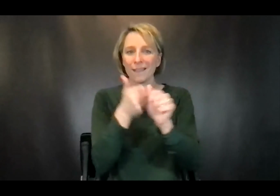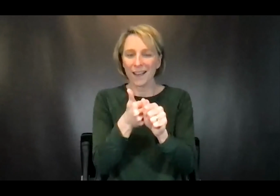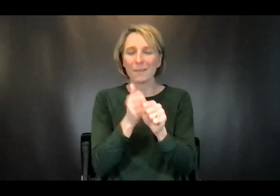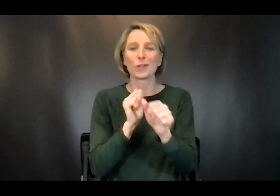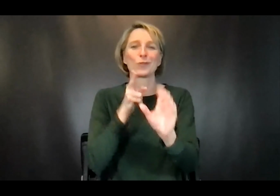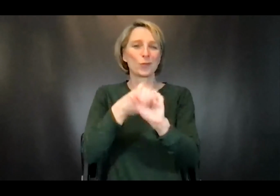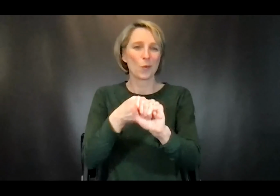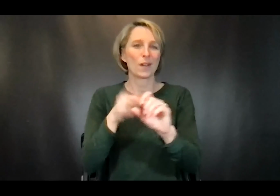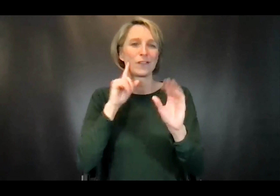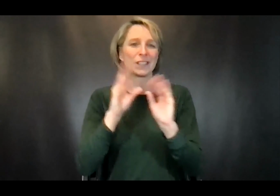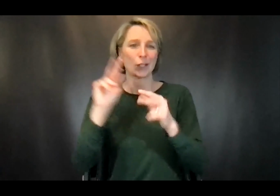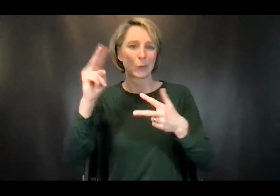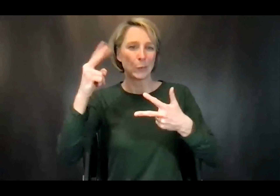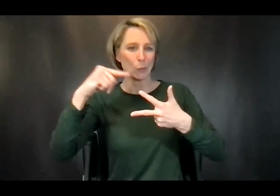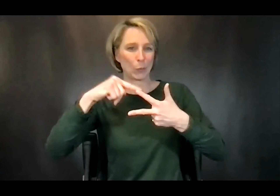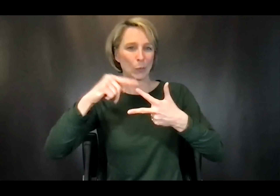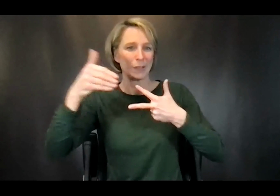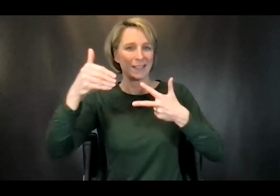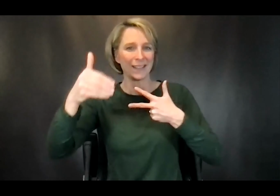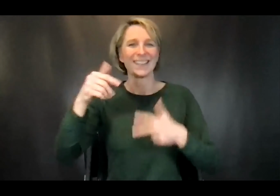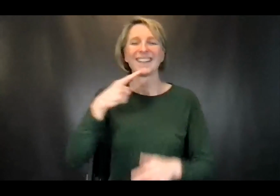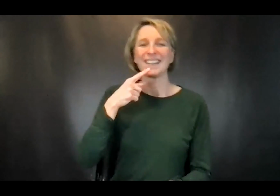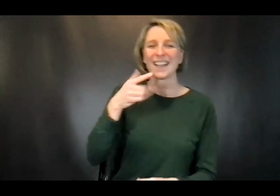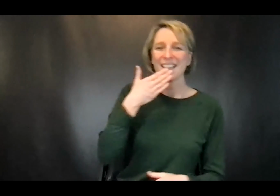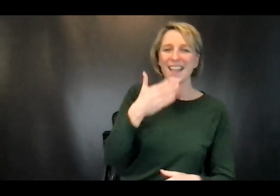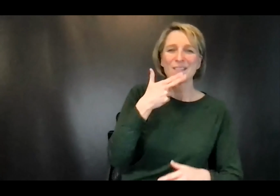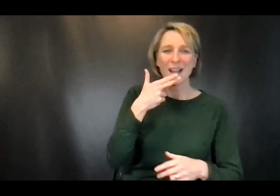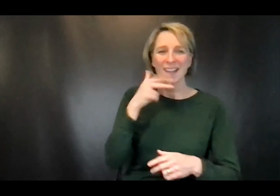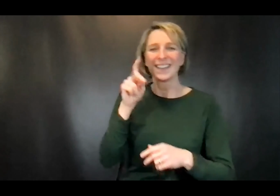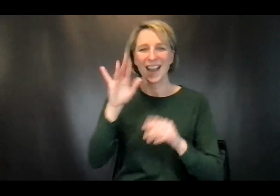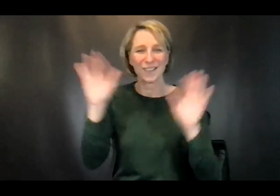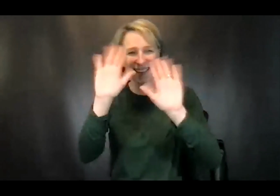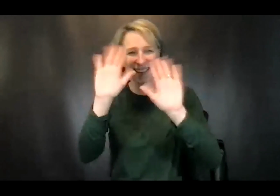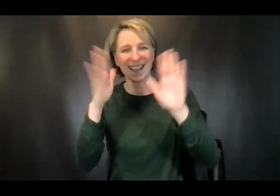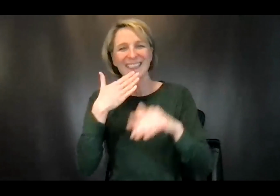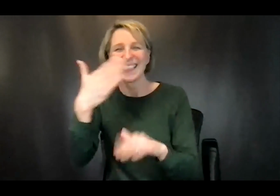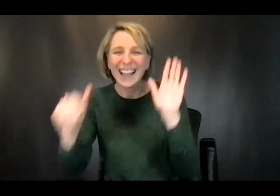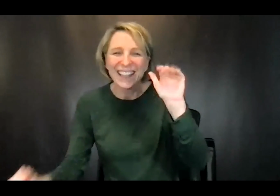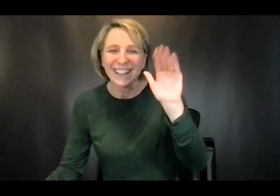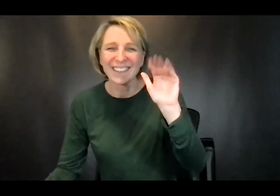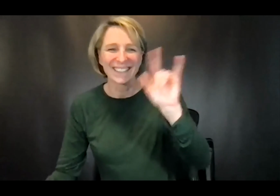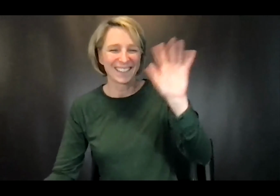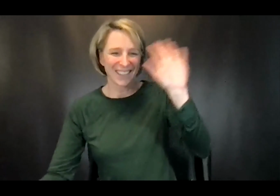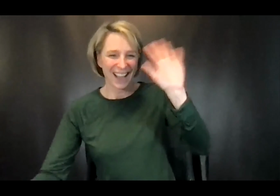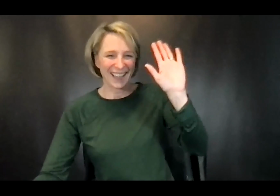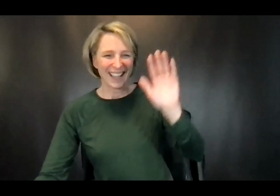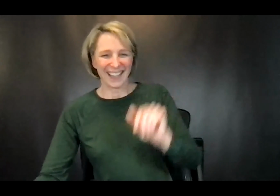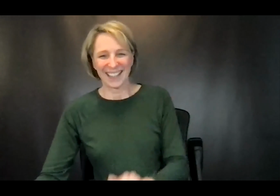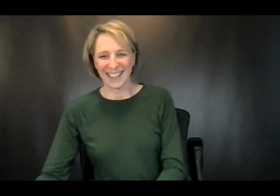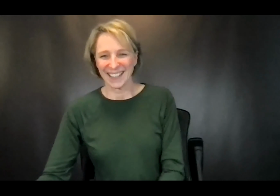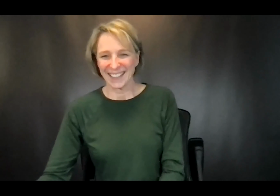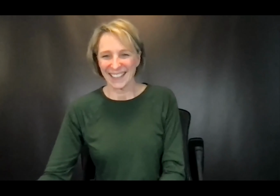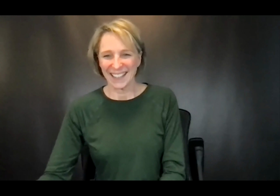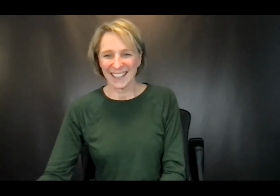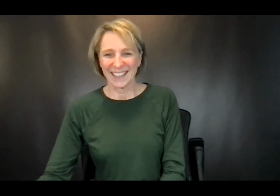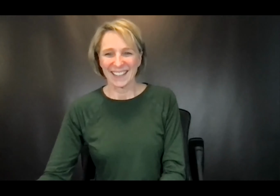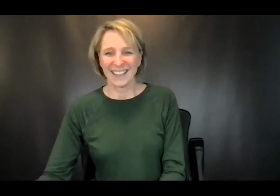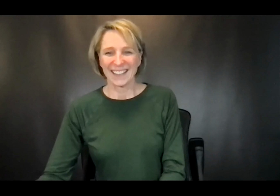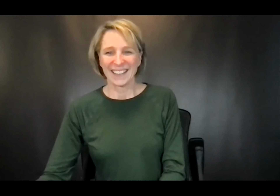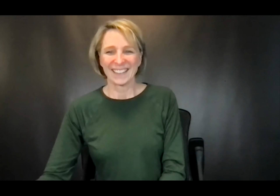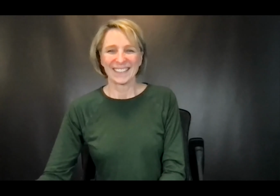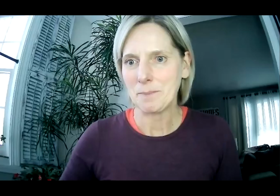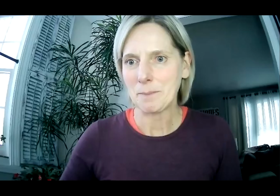2. Terrific. Thanks, Heidi. Thanks, Carrie. Thanks, everybody. Thank you so much, Heidi. Bye-bye. Bye.